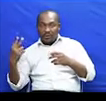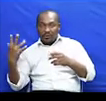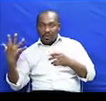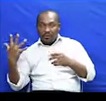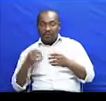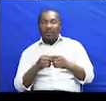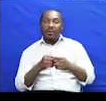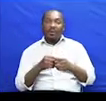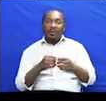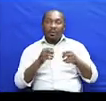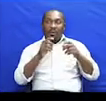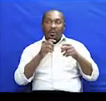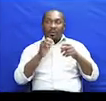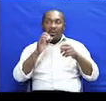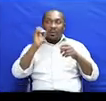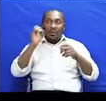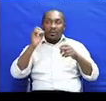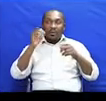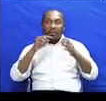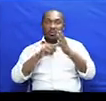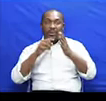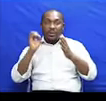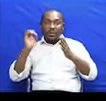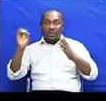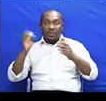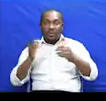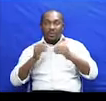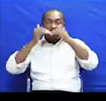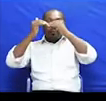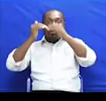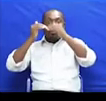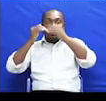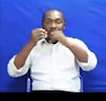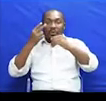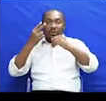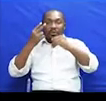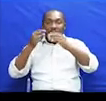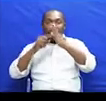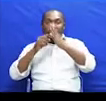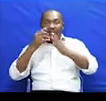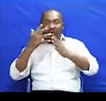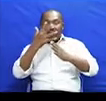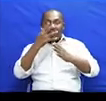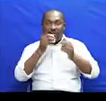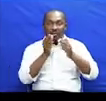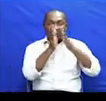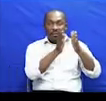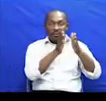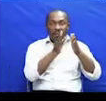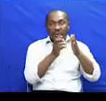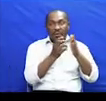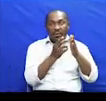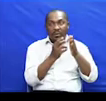20.25, and 0.00. Here it reached 20.55, and here